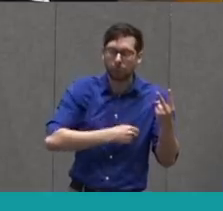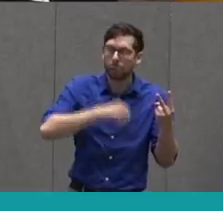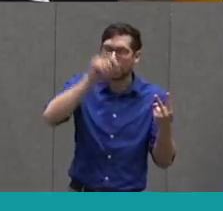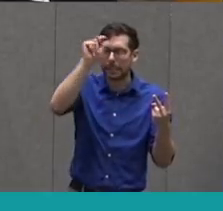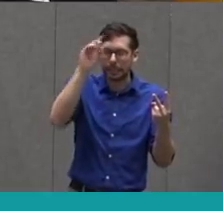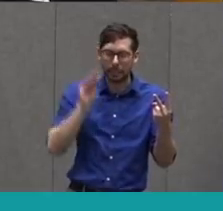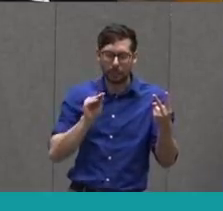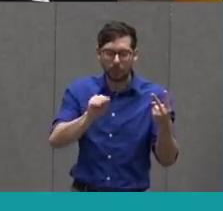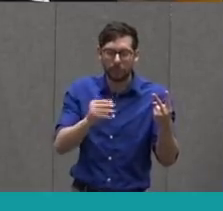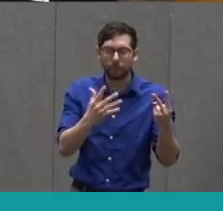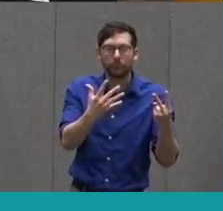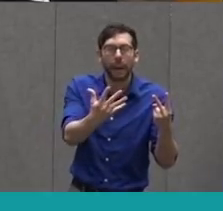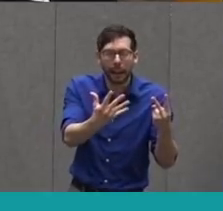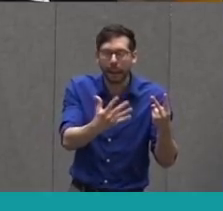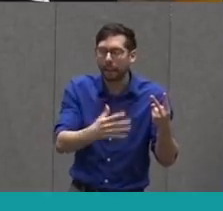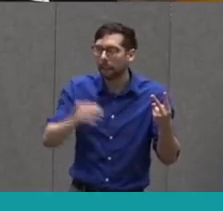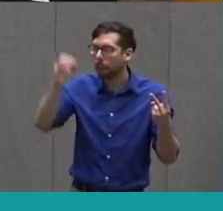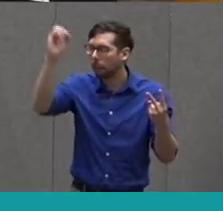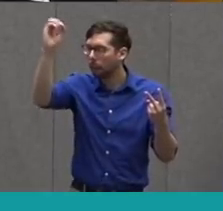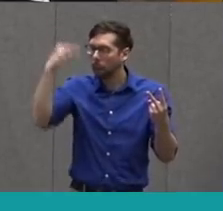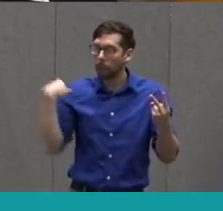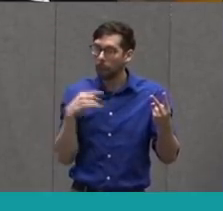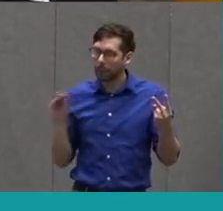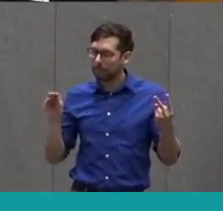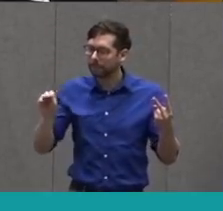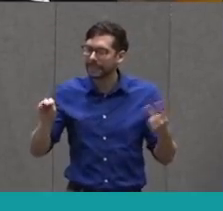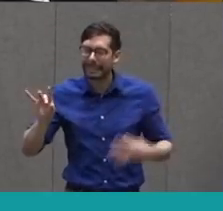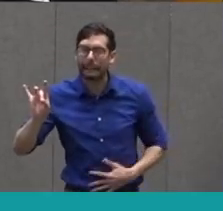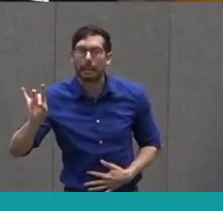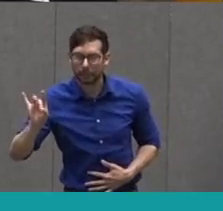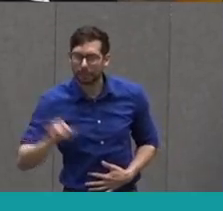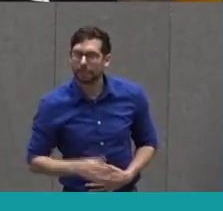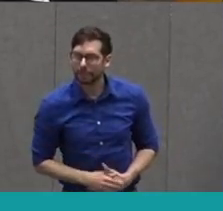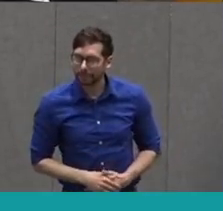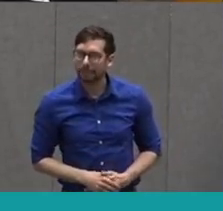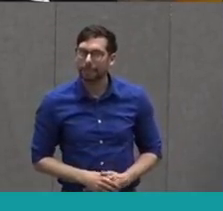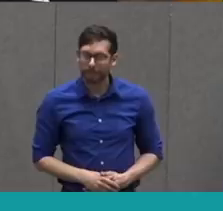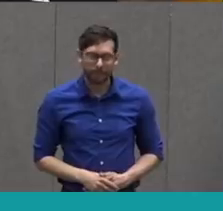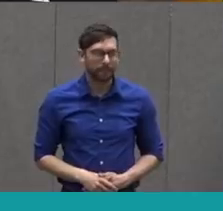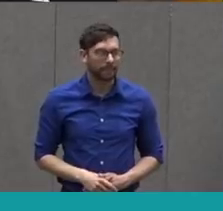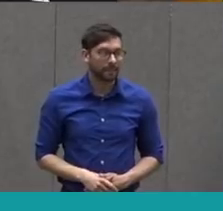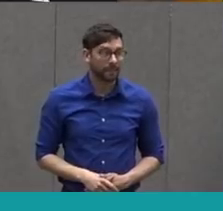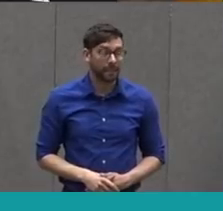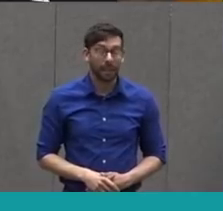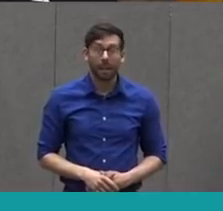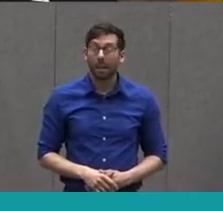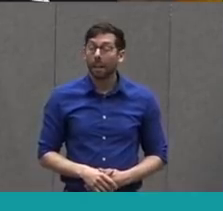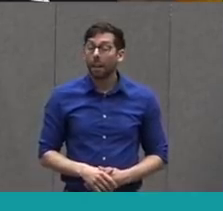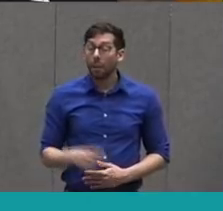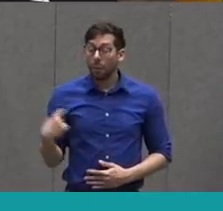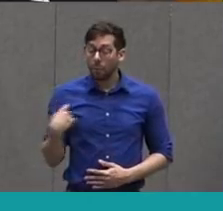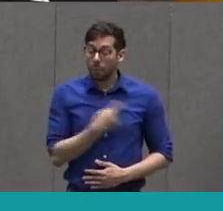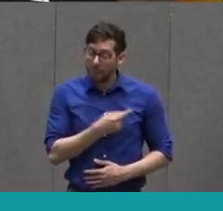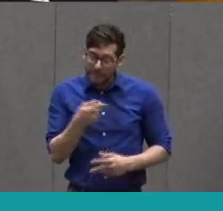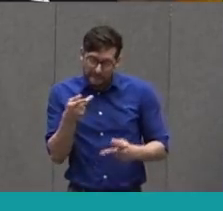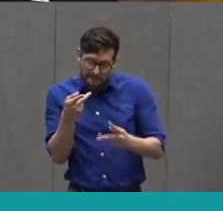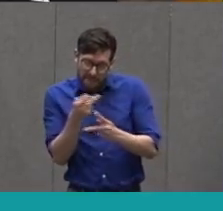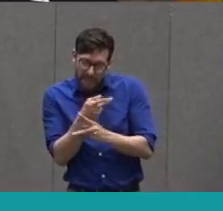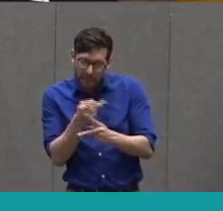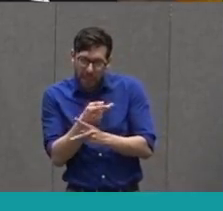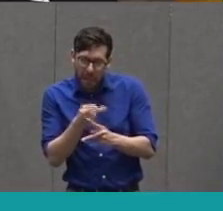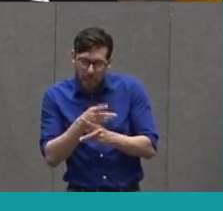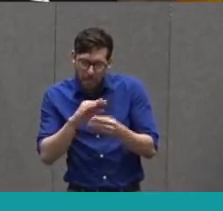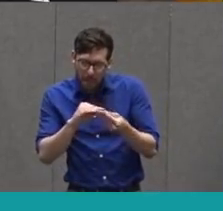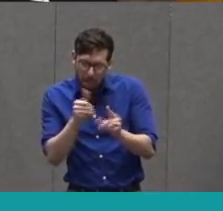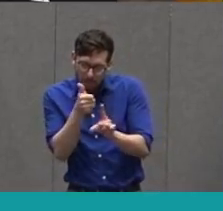8 in the 1s column. We also figured out that it was even as a number, and so far we have